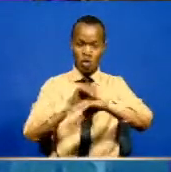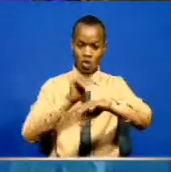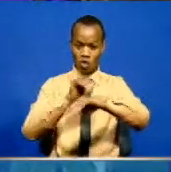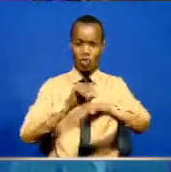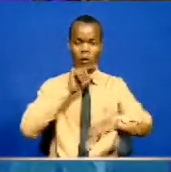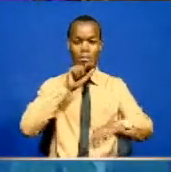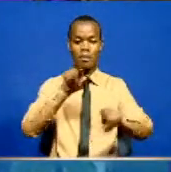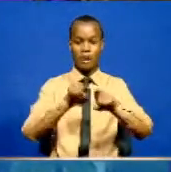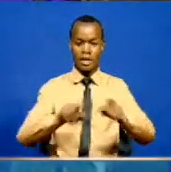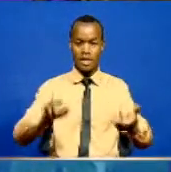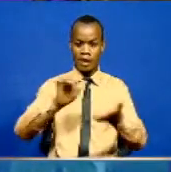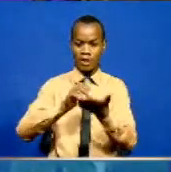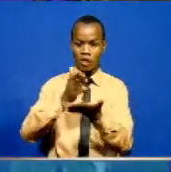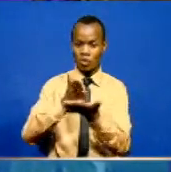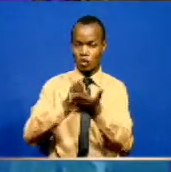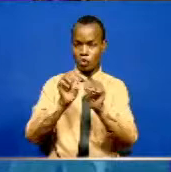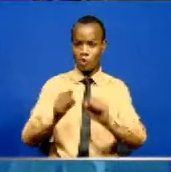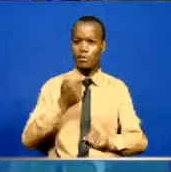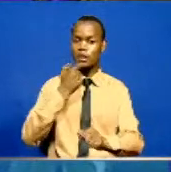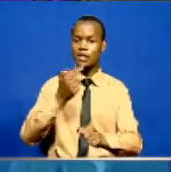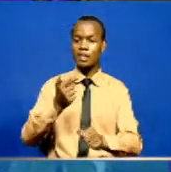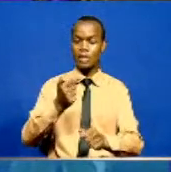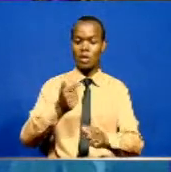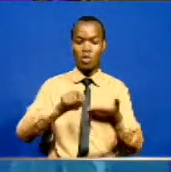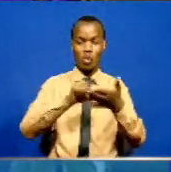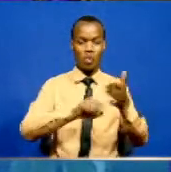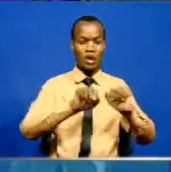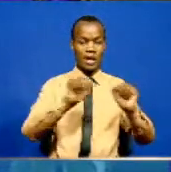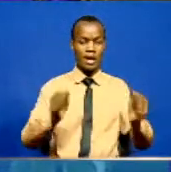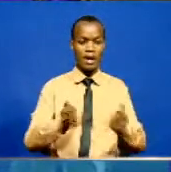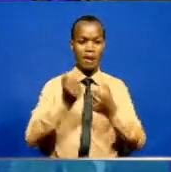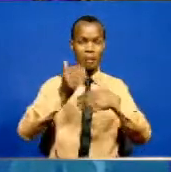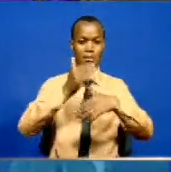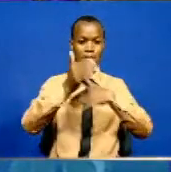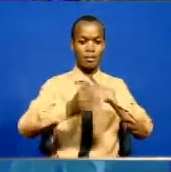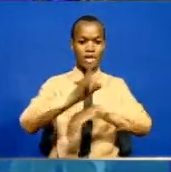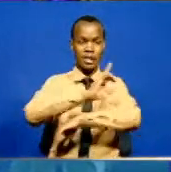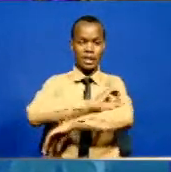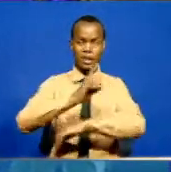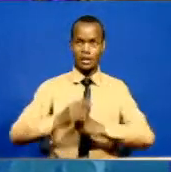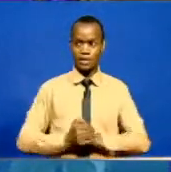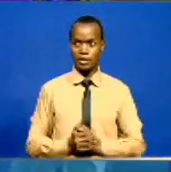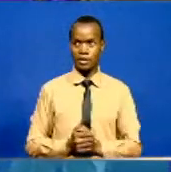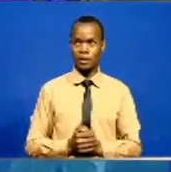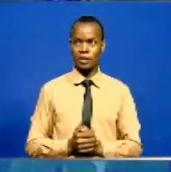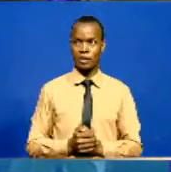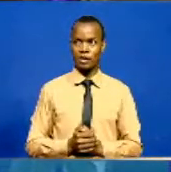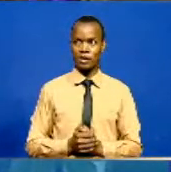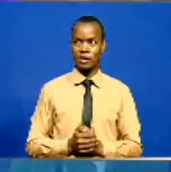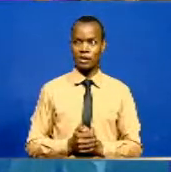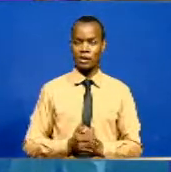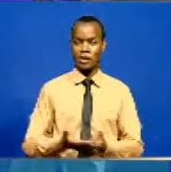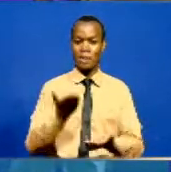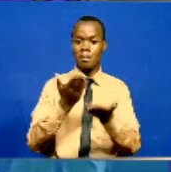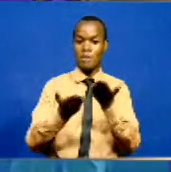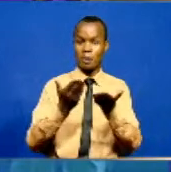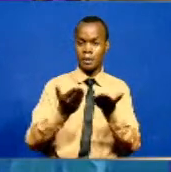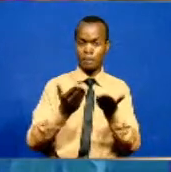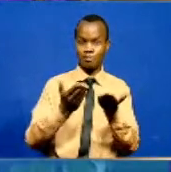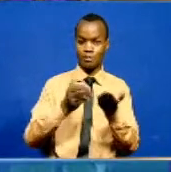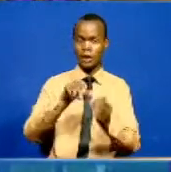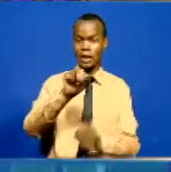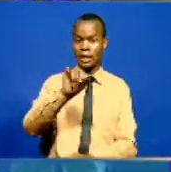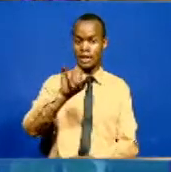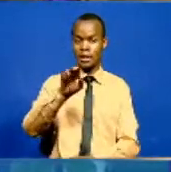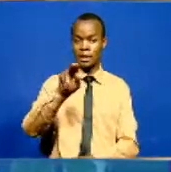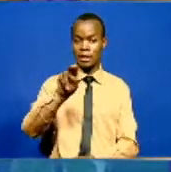tell you what shall befall you in the last days. My suspicion could be that Moses' time,